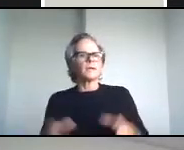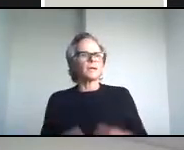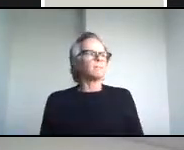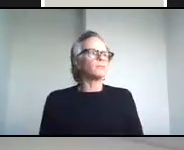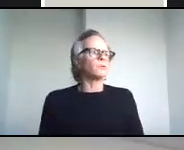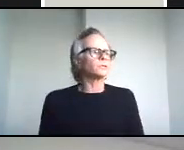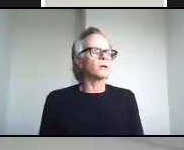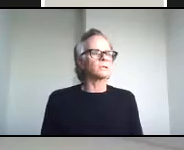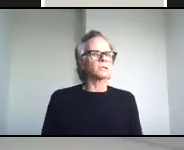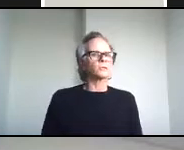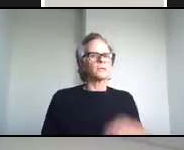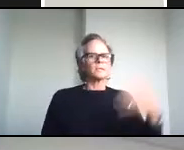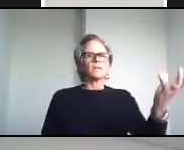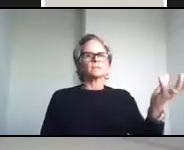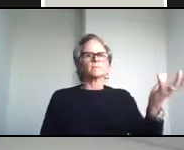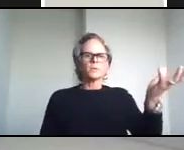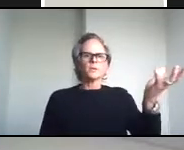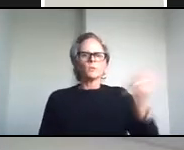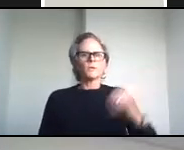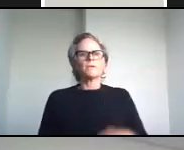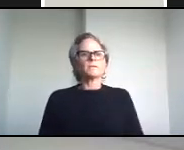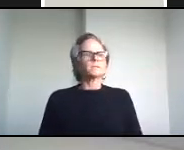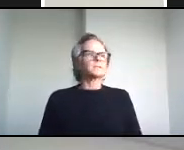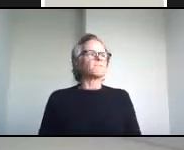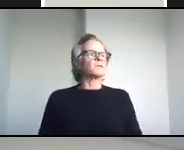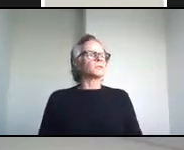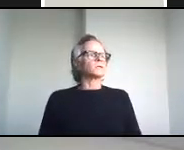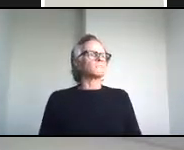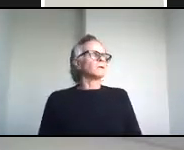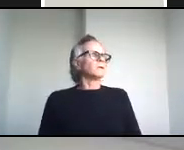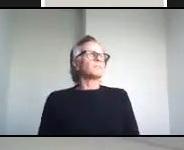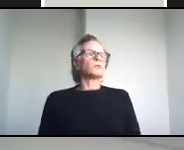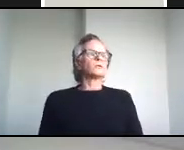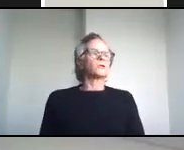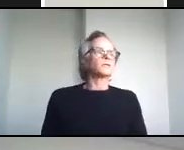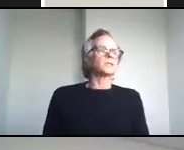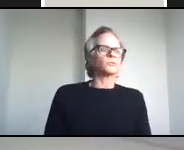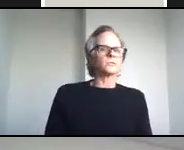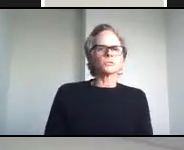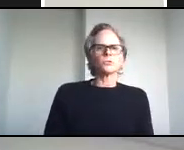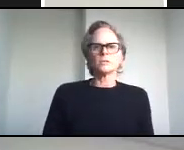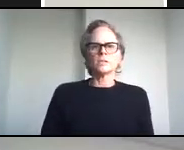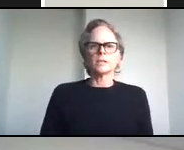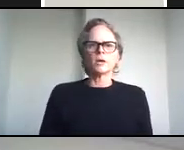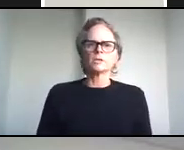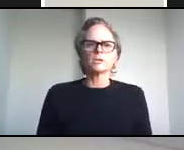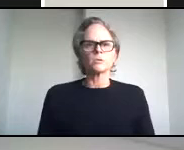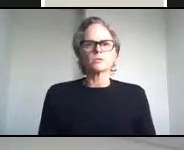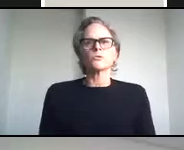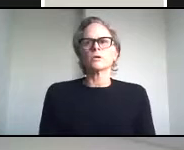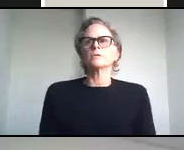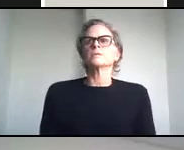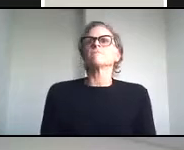era brutalist architecture. And in this case, Wikipedia's definition of brutalist architecture is as good as any